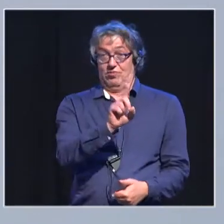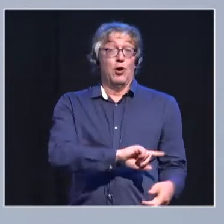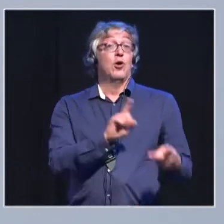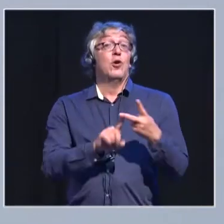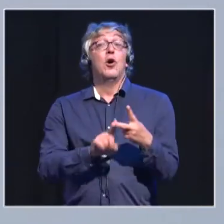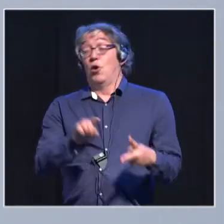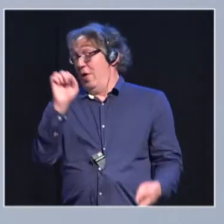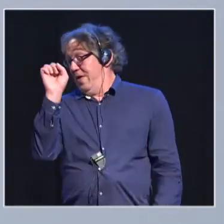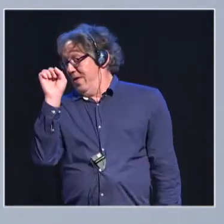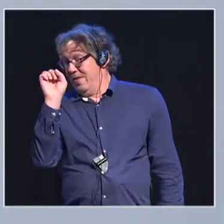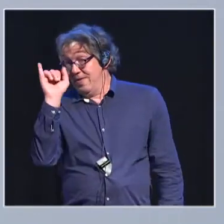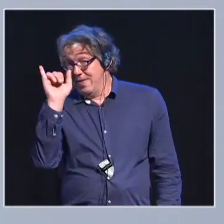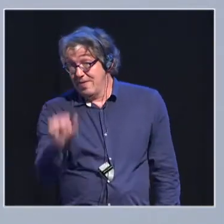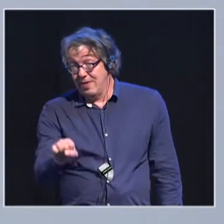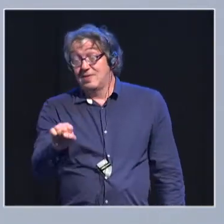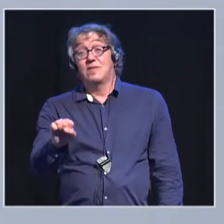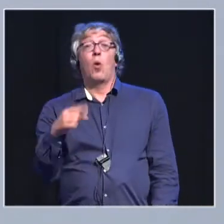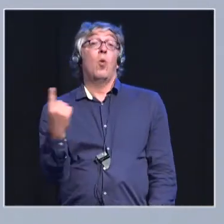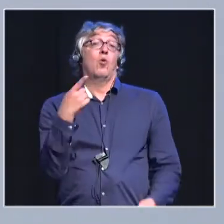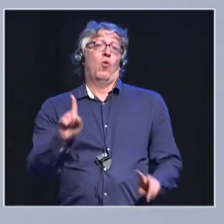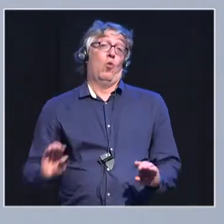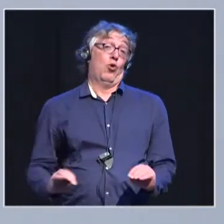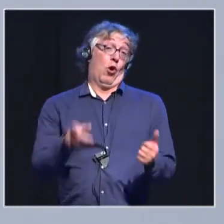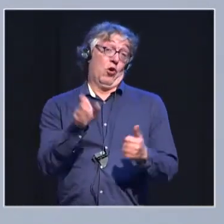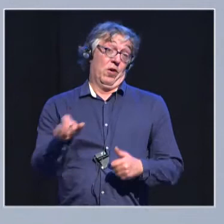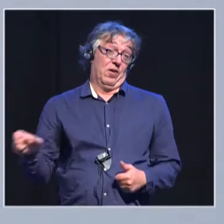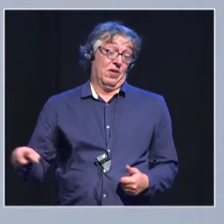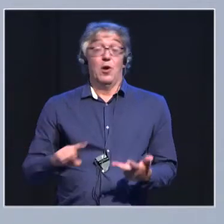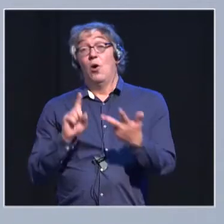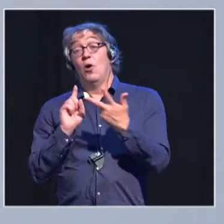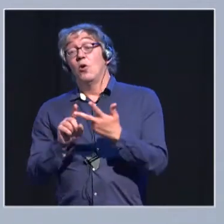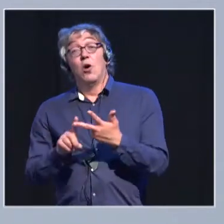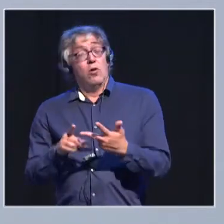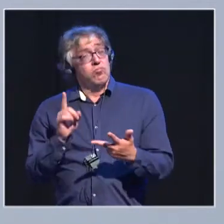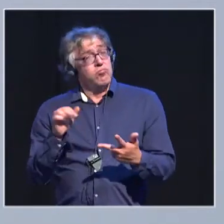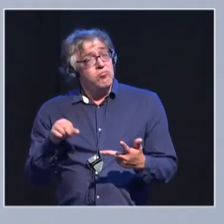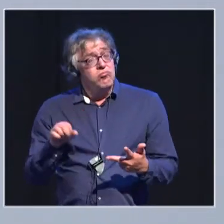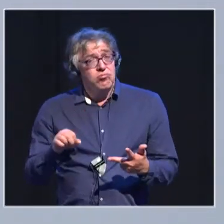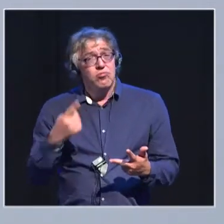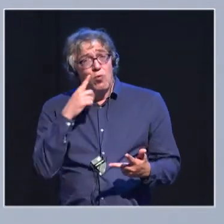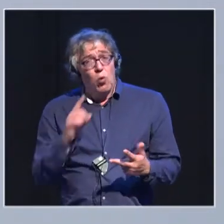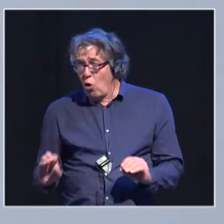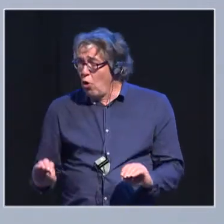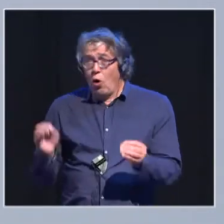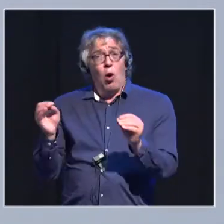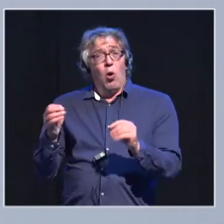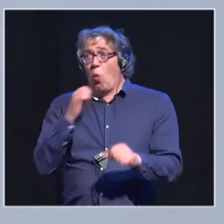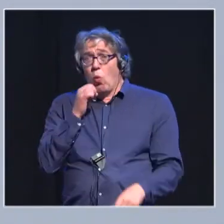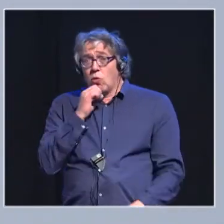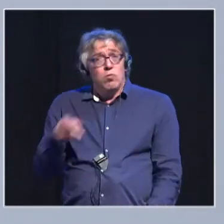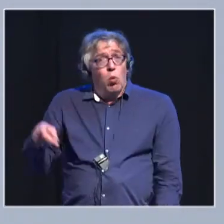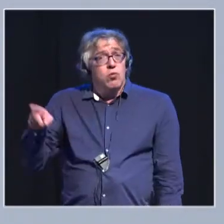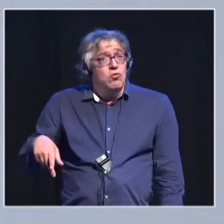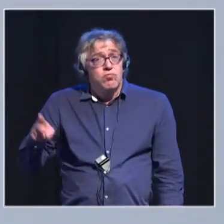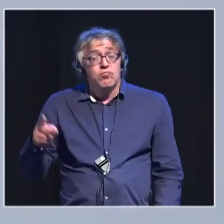is yes, but only for young people. And the third is yes for young and older people. So